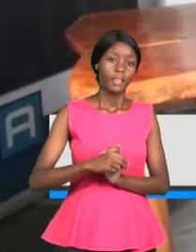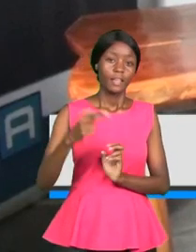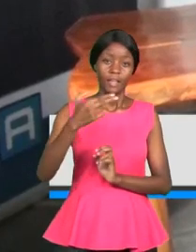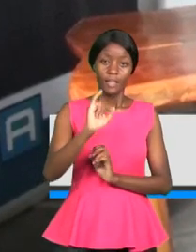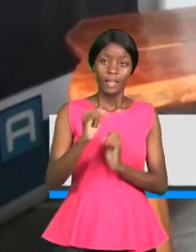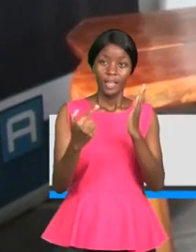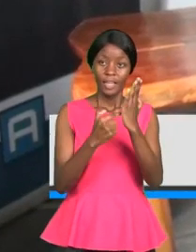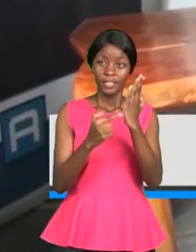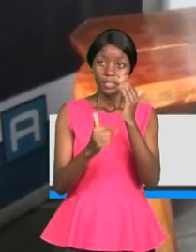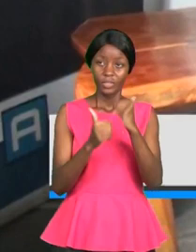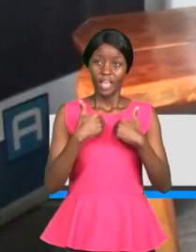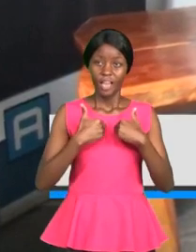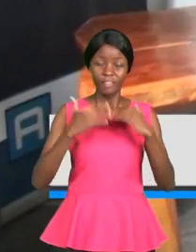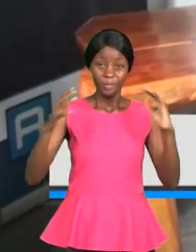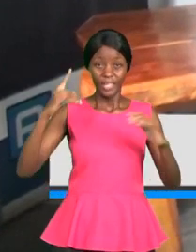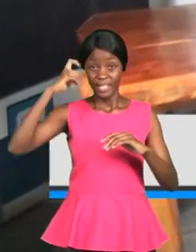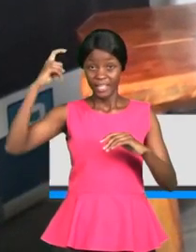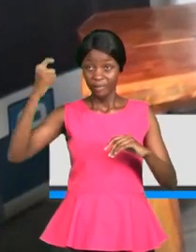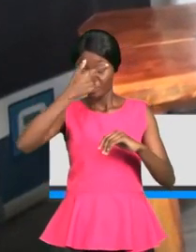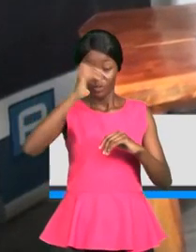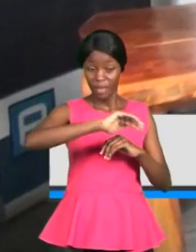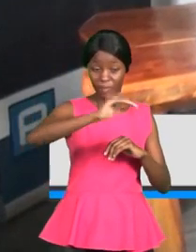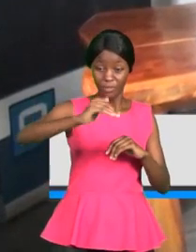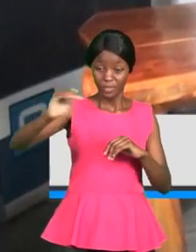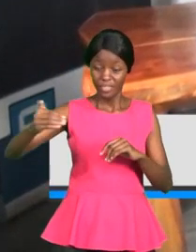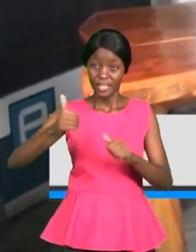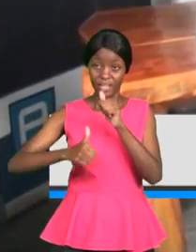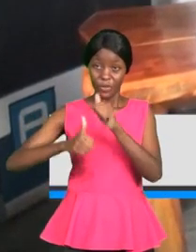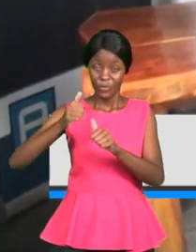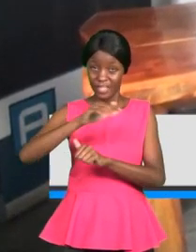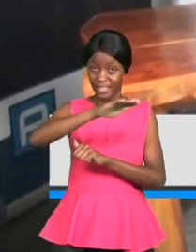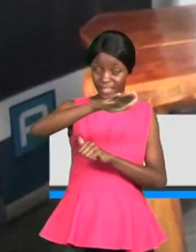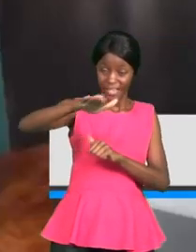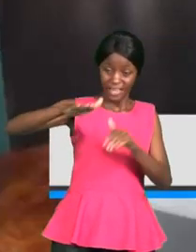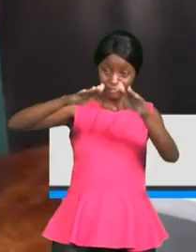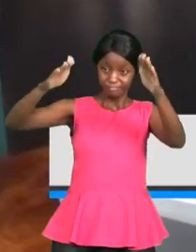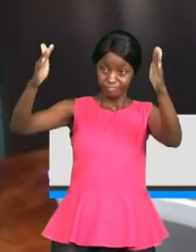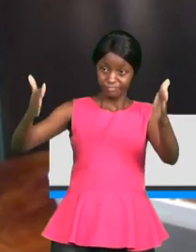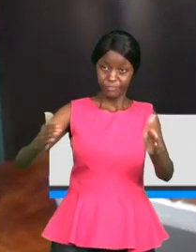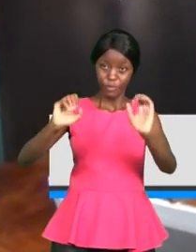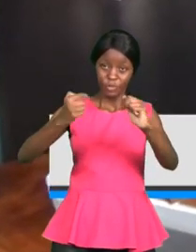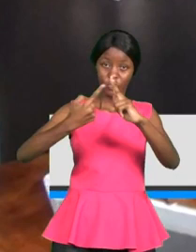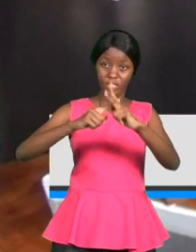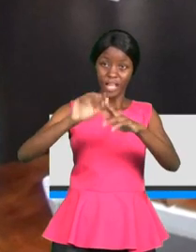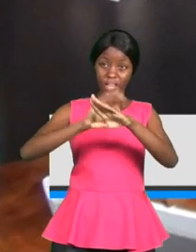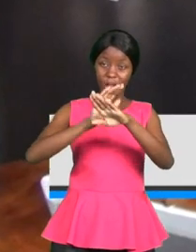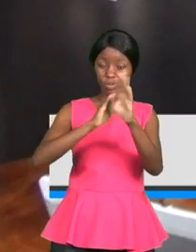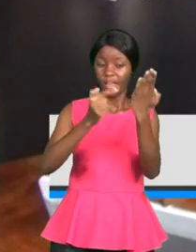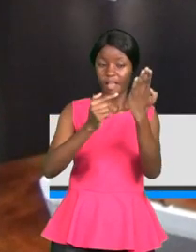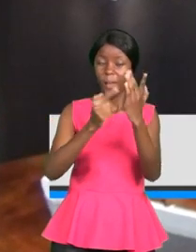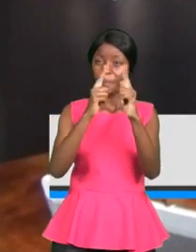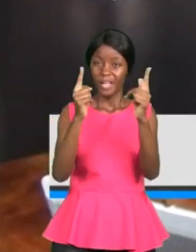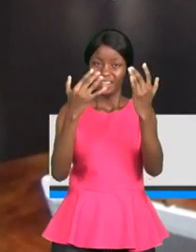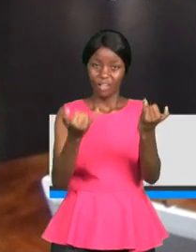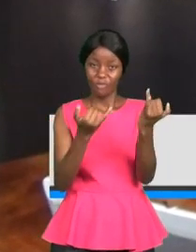big dreams for Silicon Mountain in Cameroon, where a broad plateau was seen as a perfect for startup ventures, but their hopes have